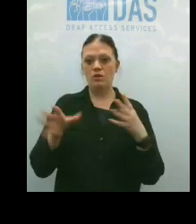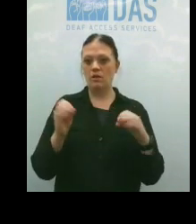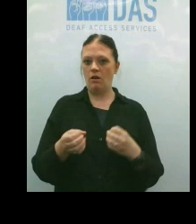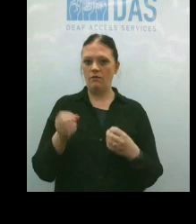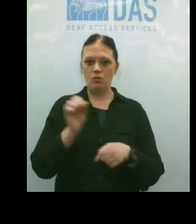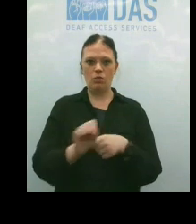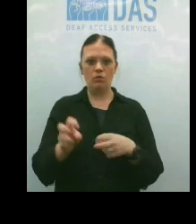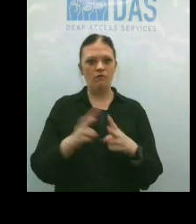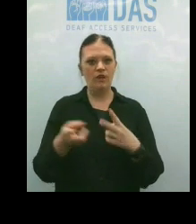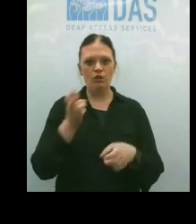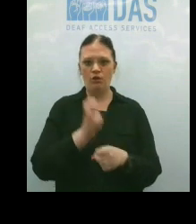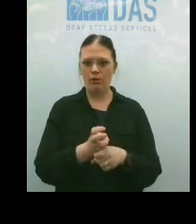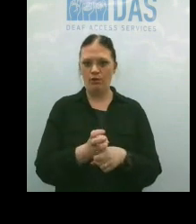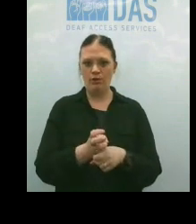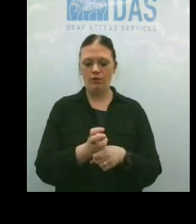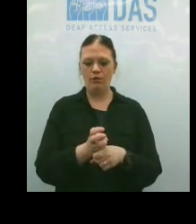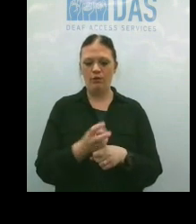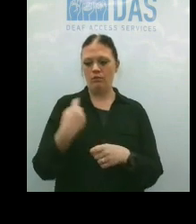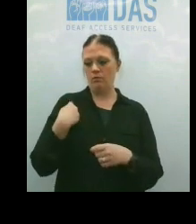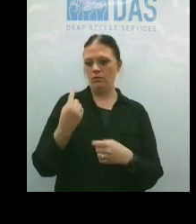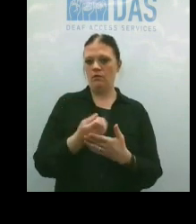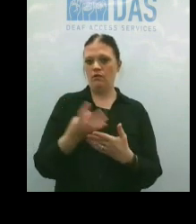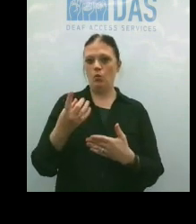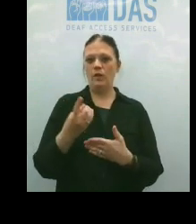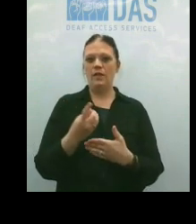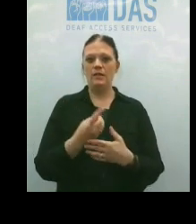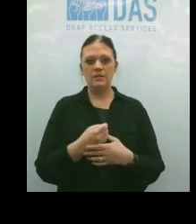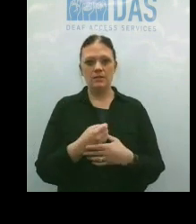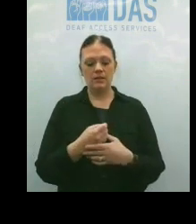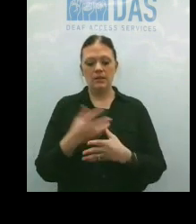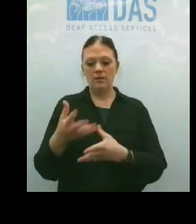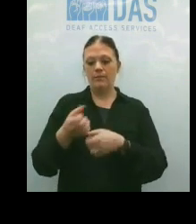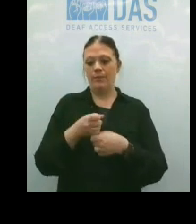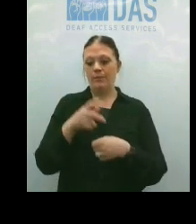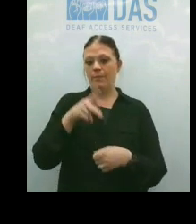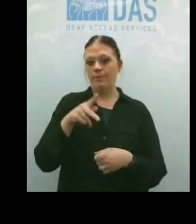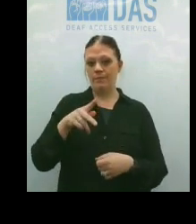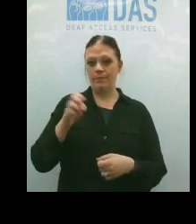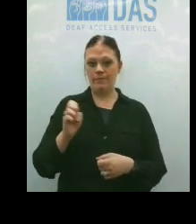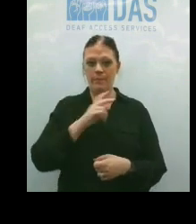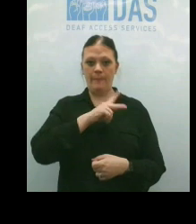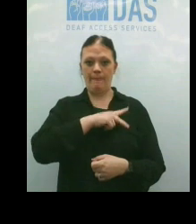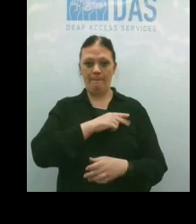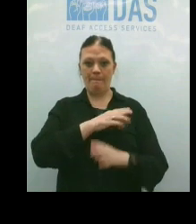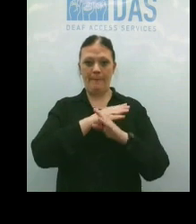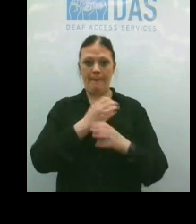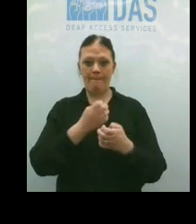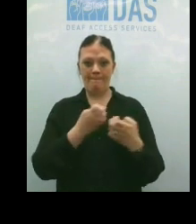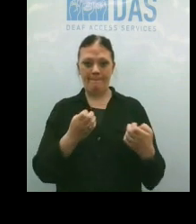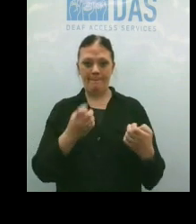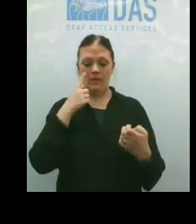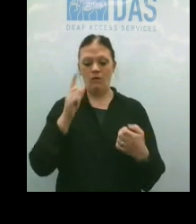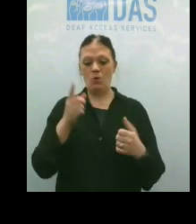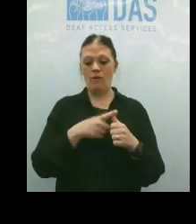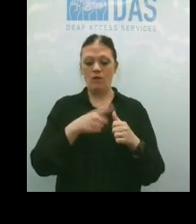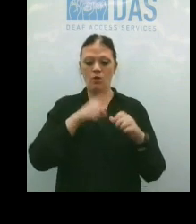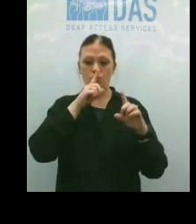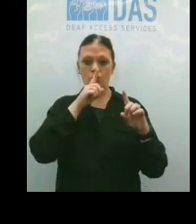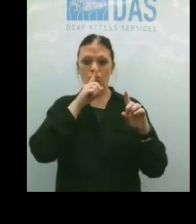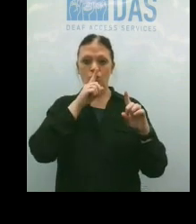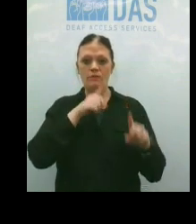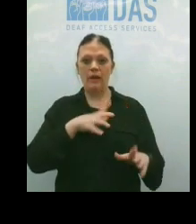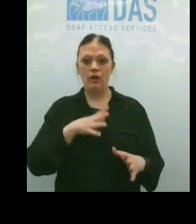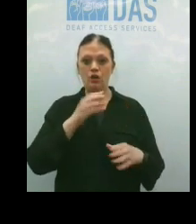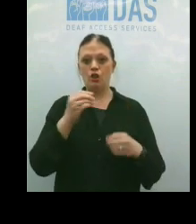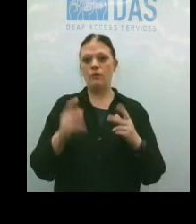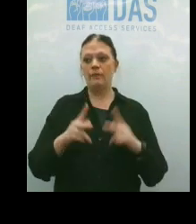very hard these last few weeks acquiring PPEs, personal protective equipment, for our first responders and